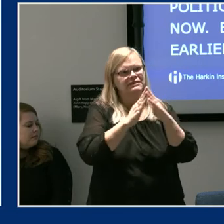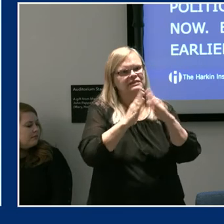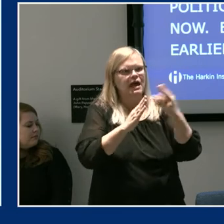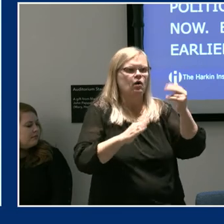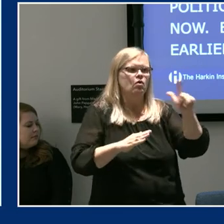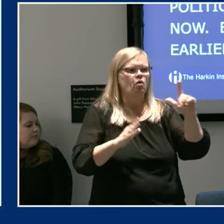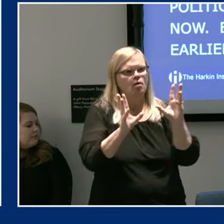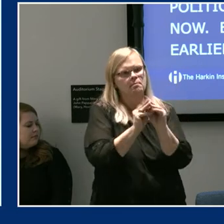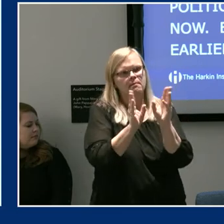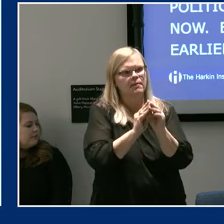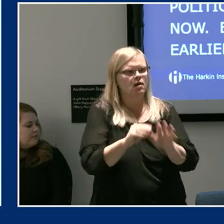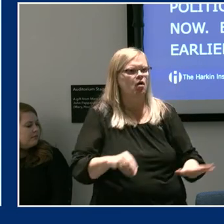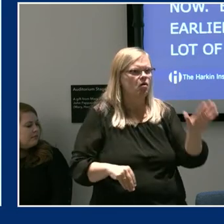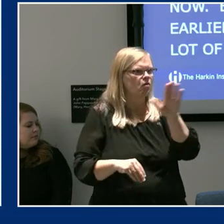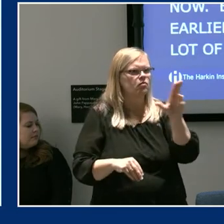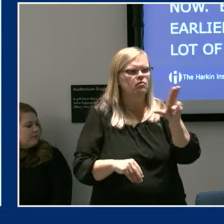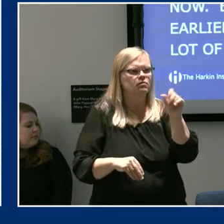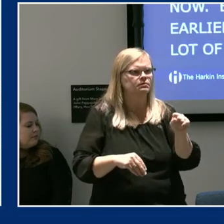all over the country.